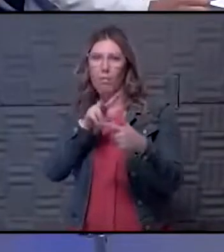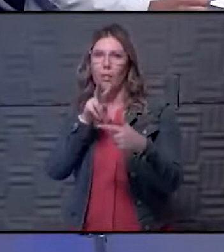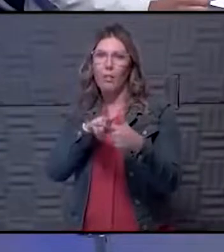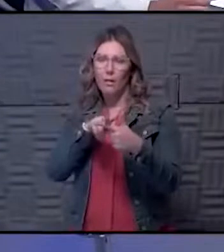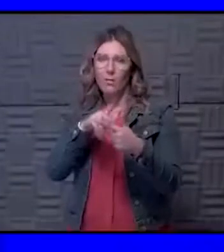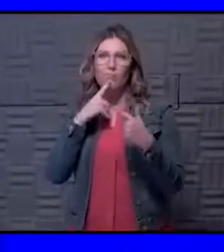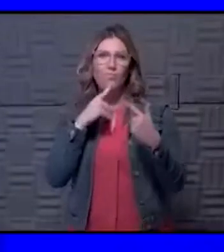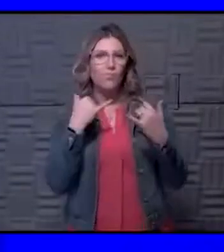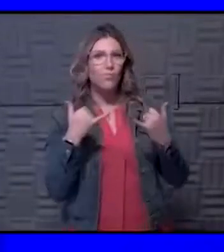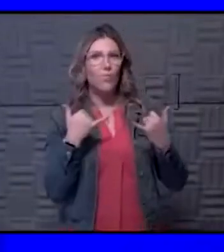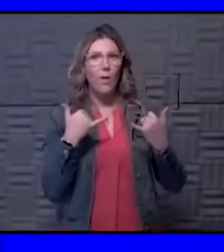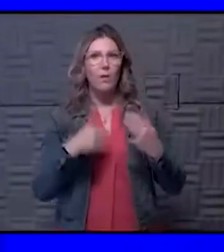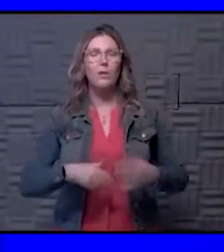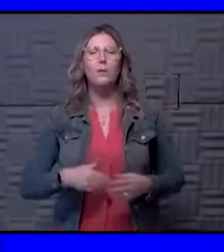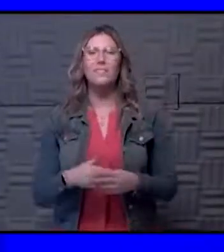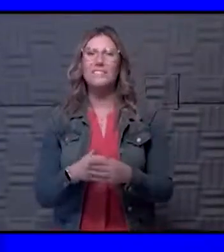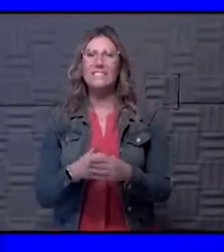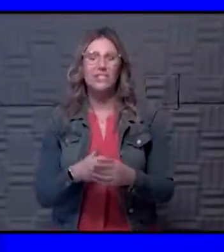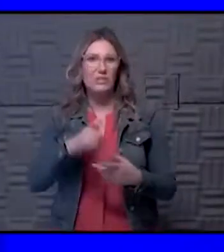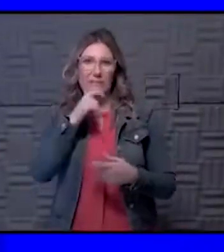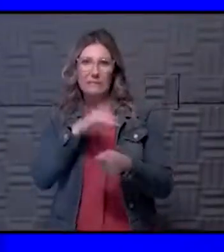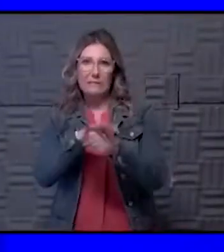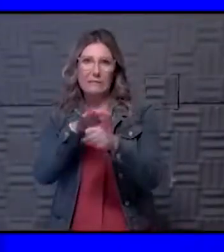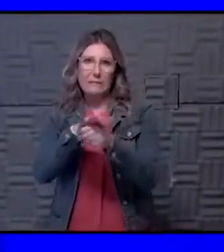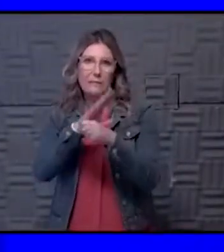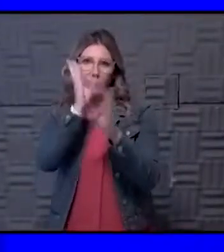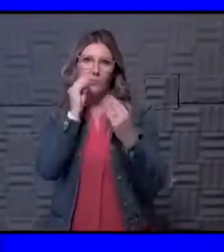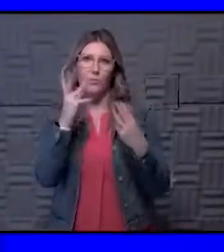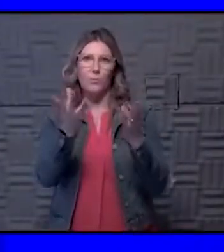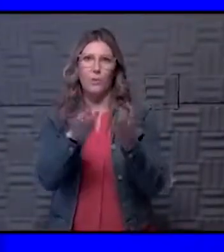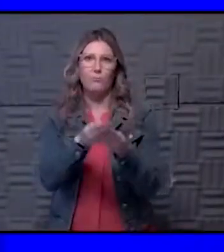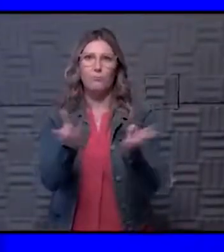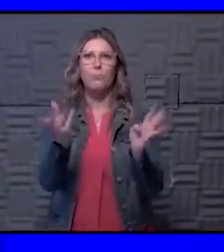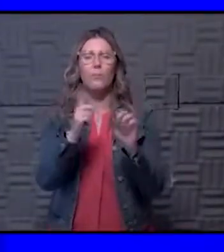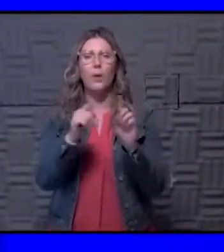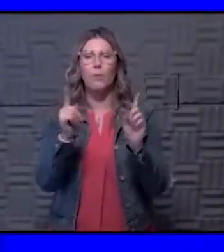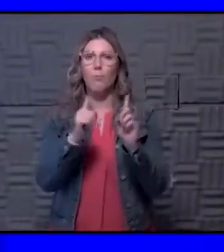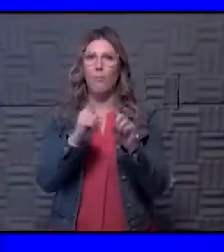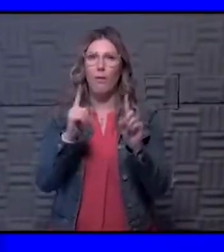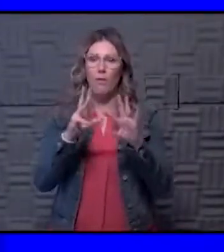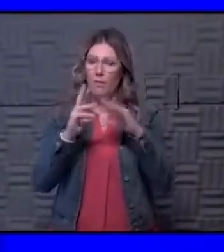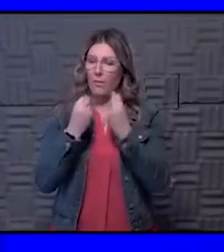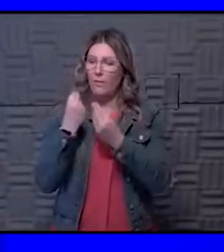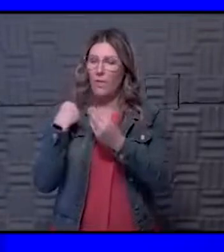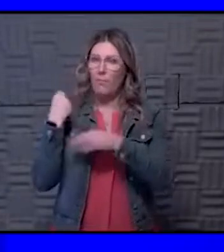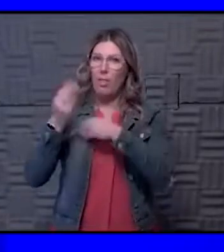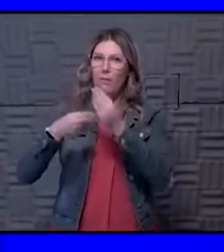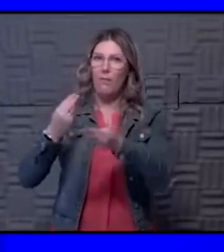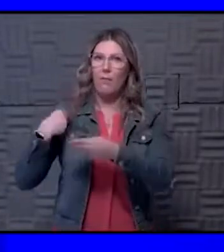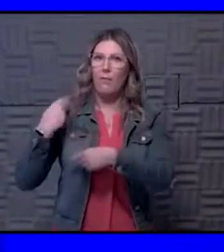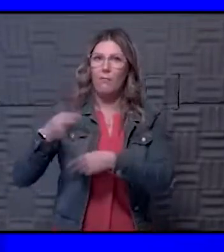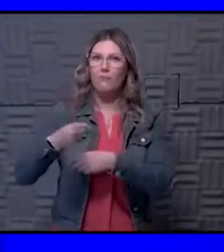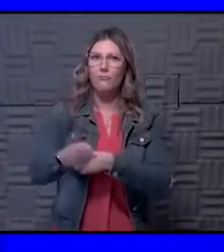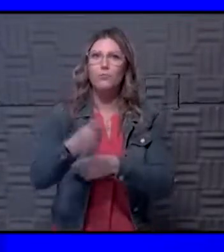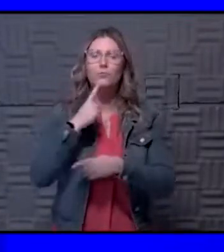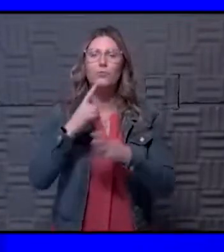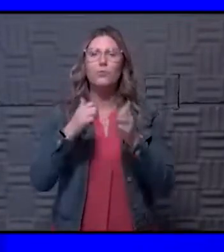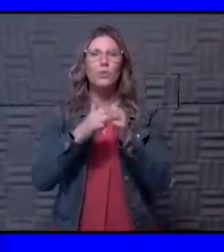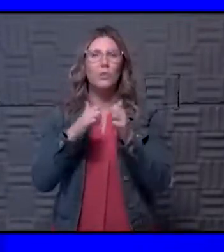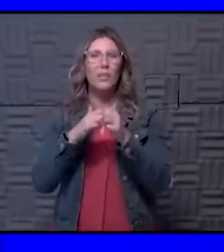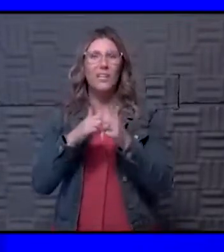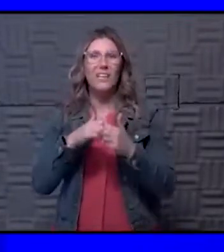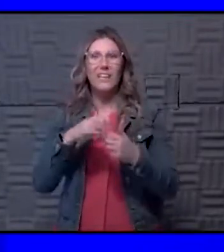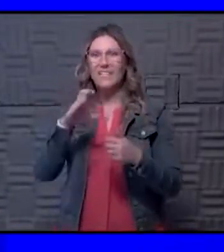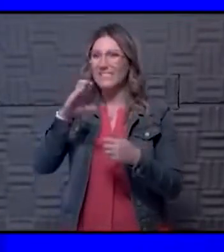just is so little out there about it, but a family history of sickle cell or thyroid disease, I don't anticipate